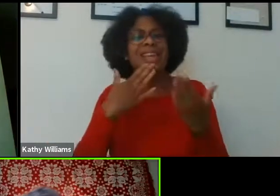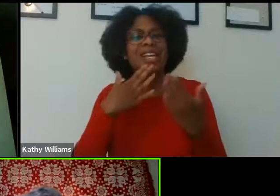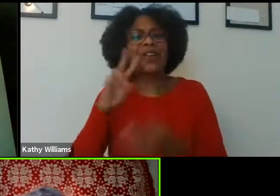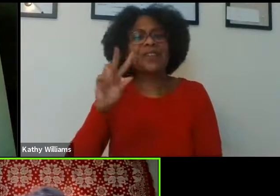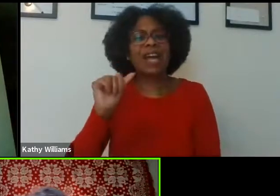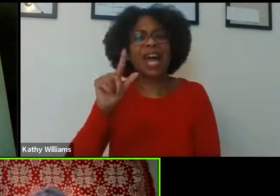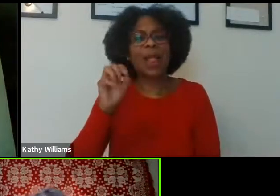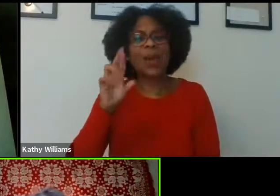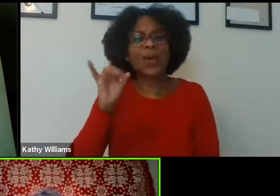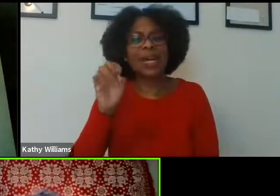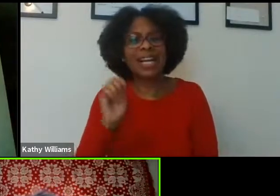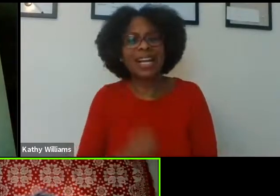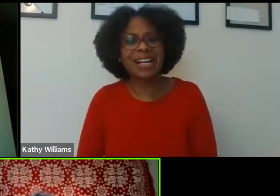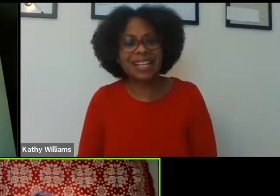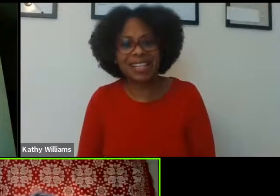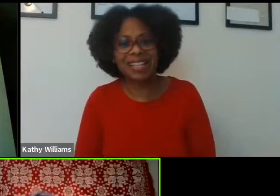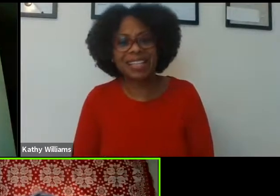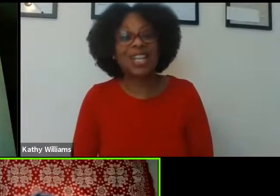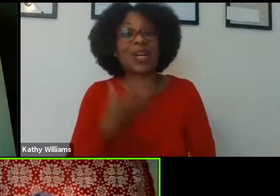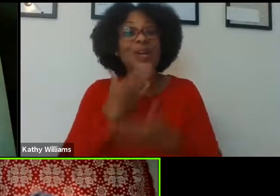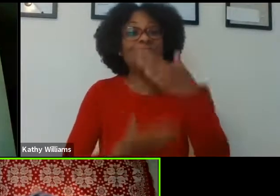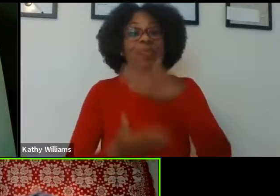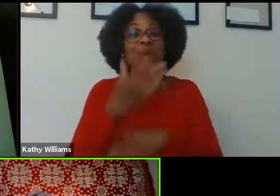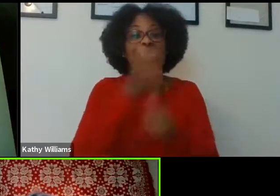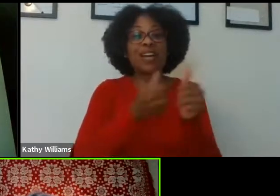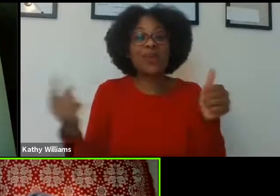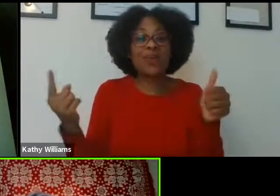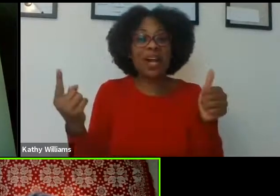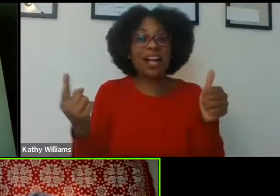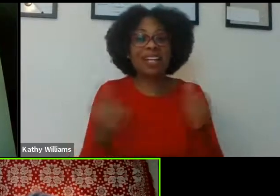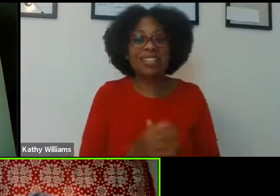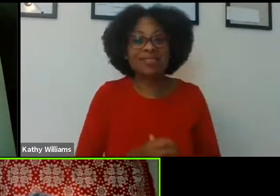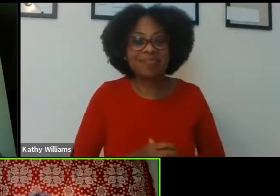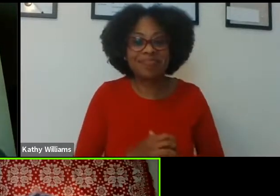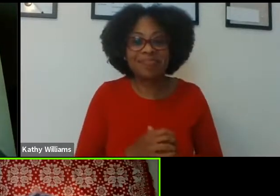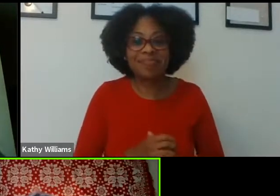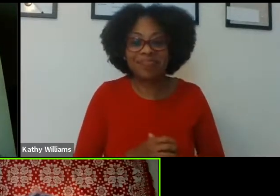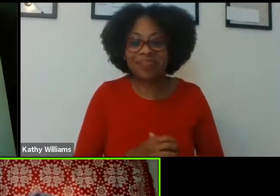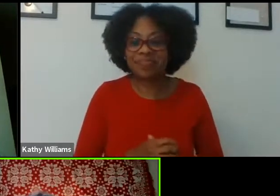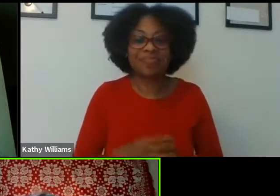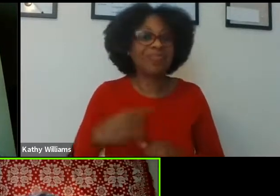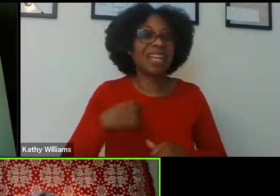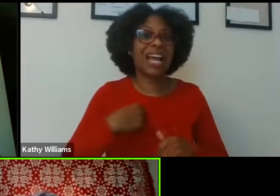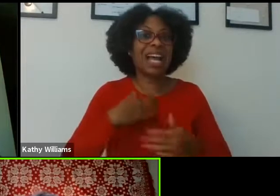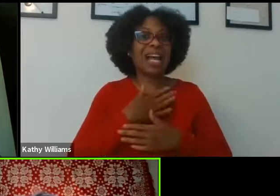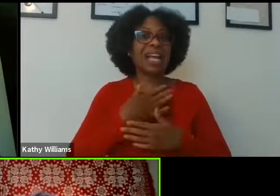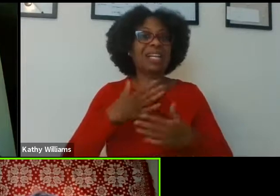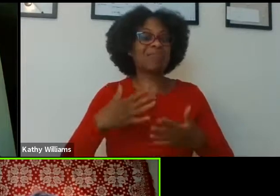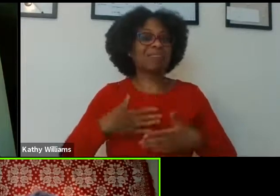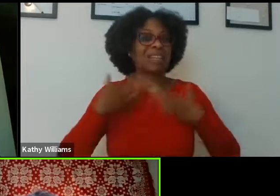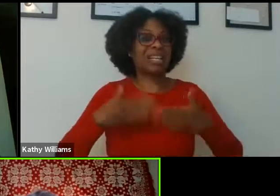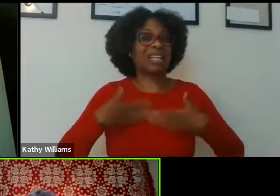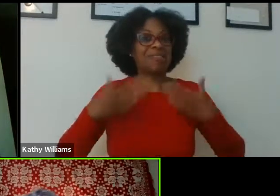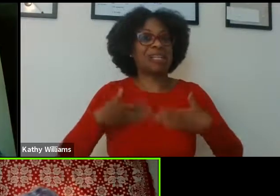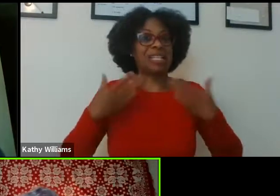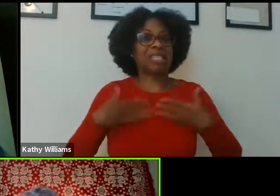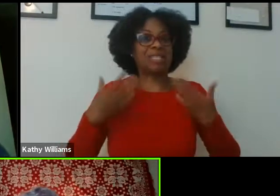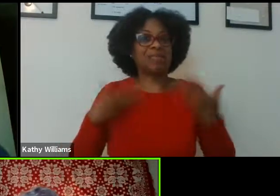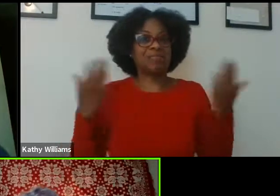Valerie. Good morning, everyone. I am delighted to be participating in